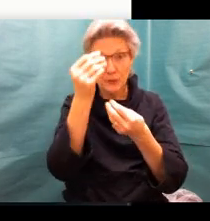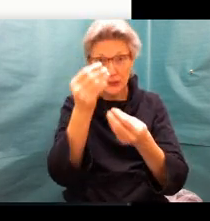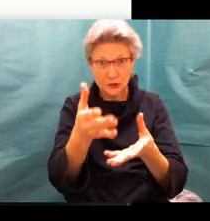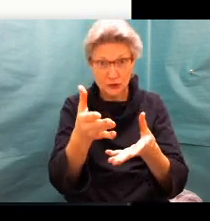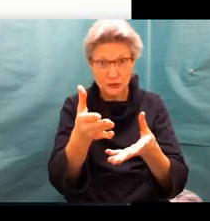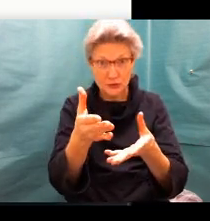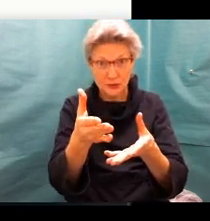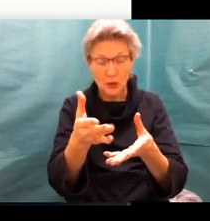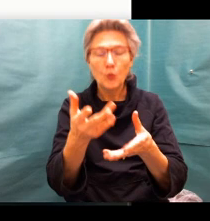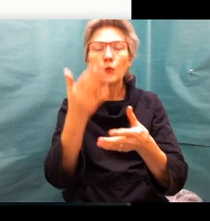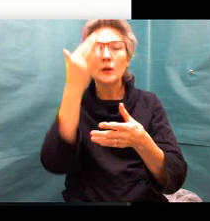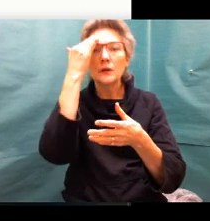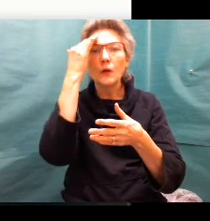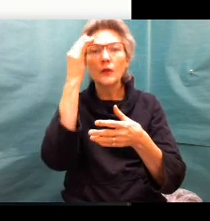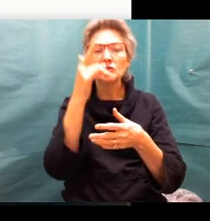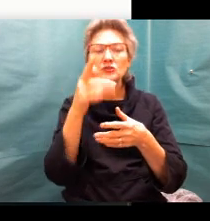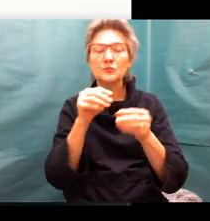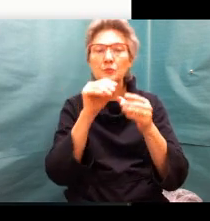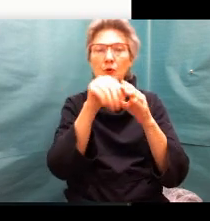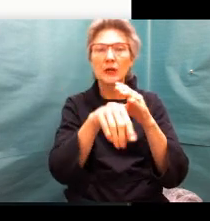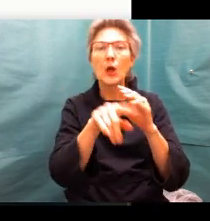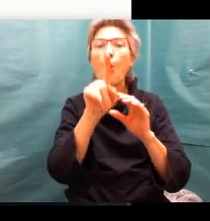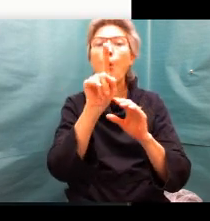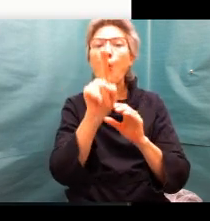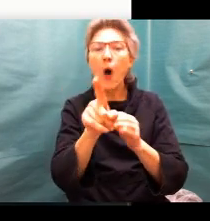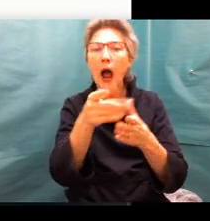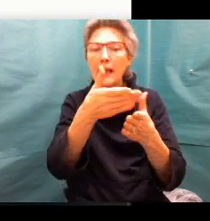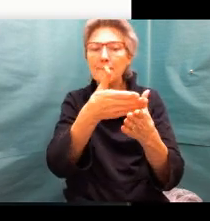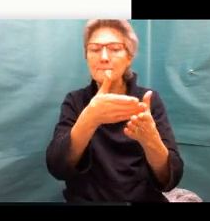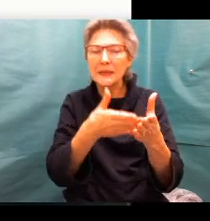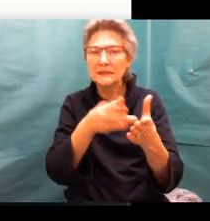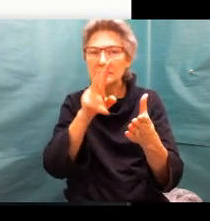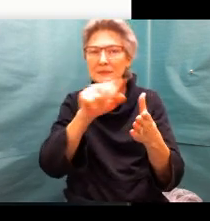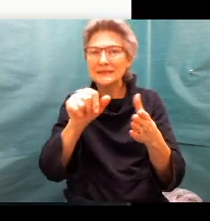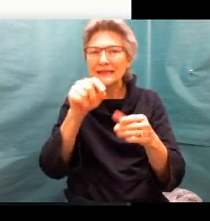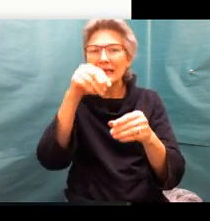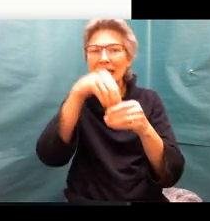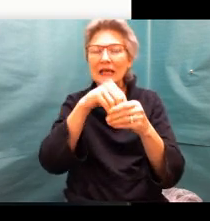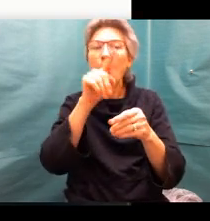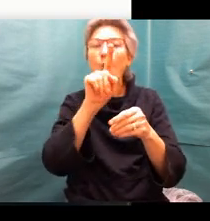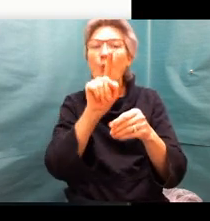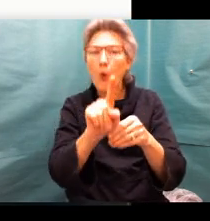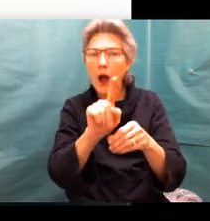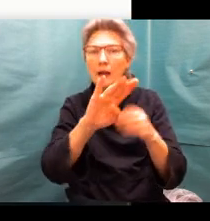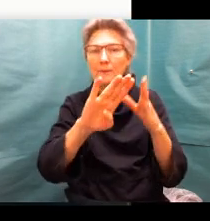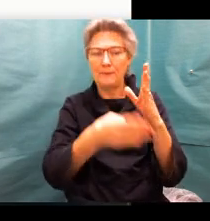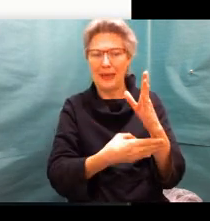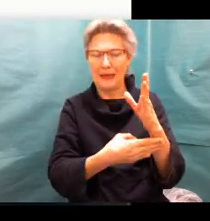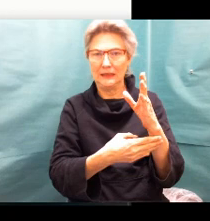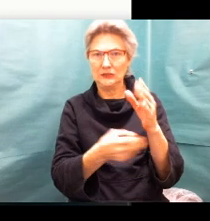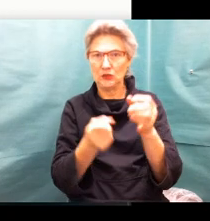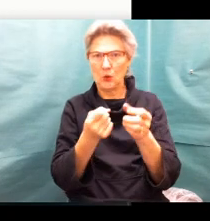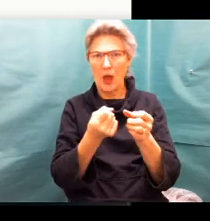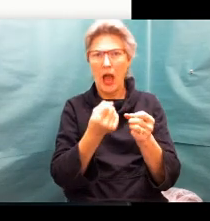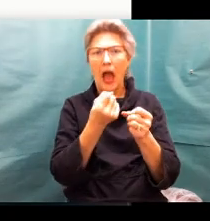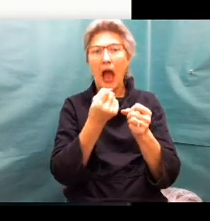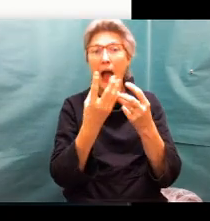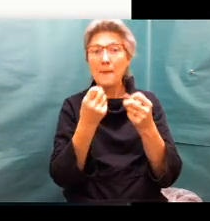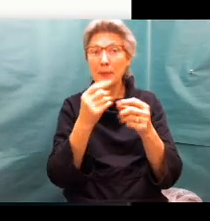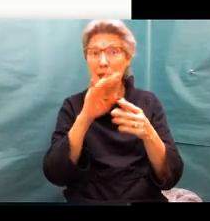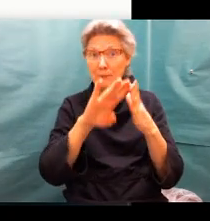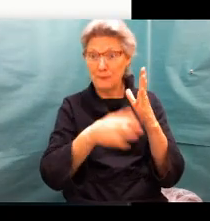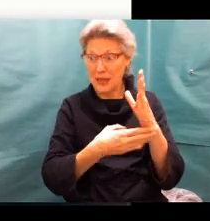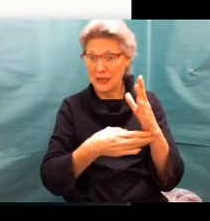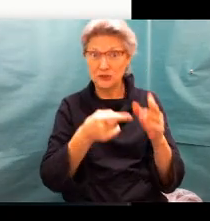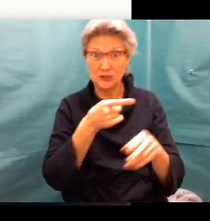say, we know that she's putting 1 slice of pizza in 1 freezer bag. And we need to figure out how many bags she used. So I'm going